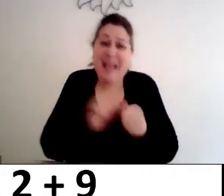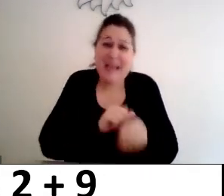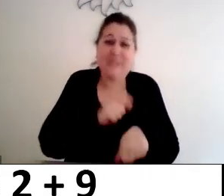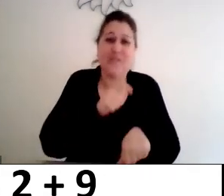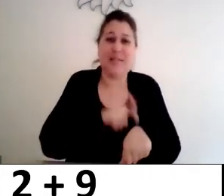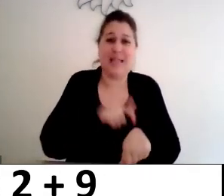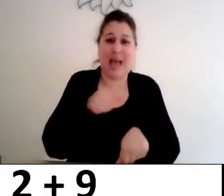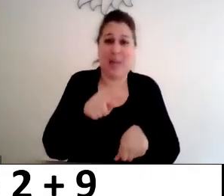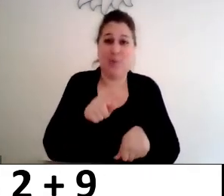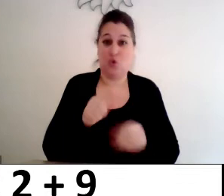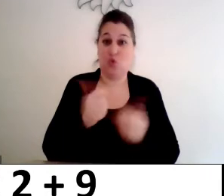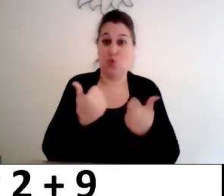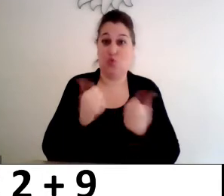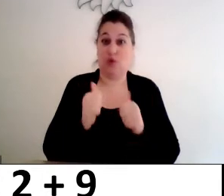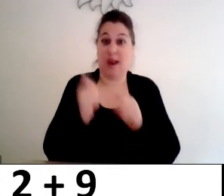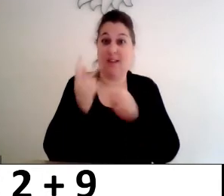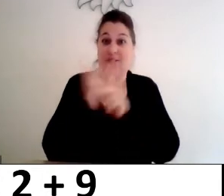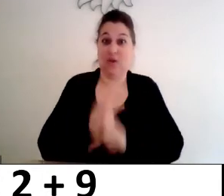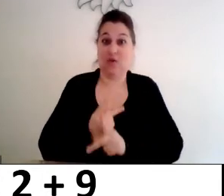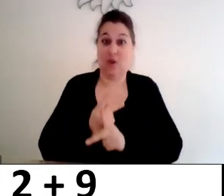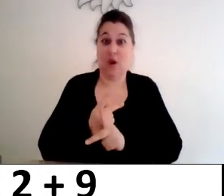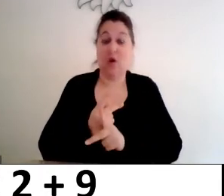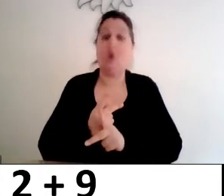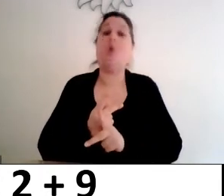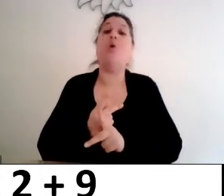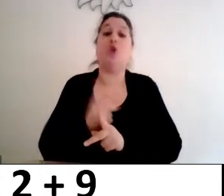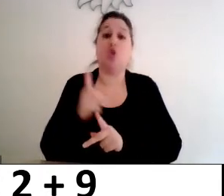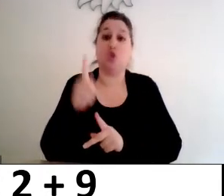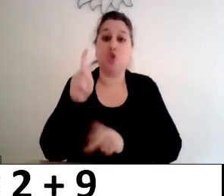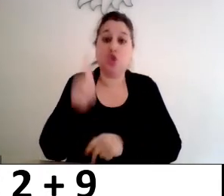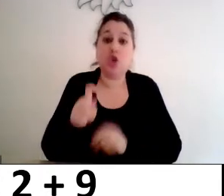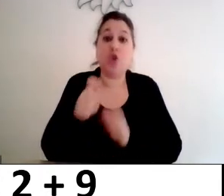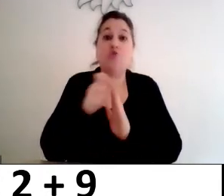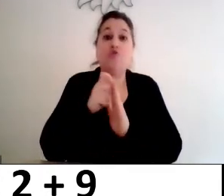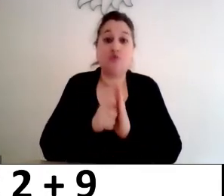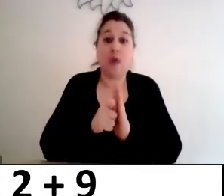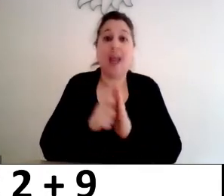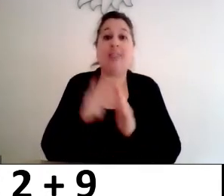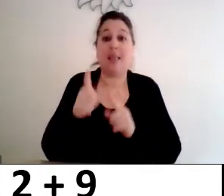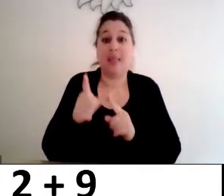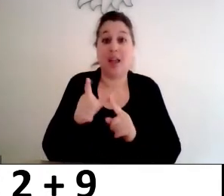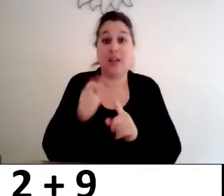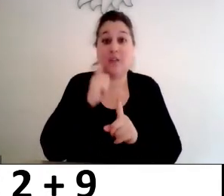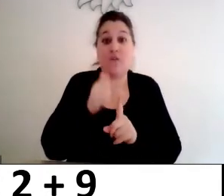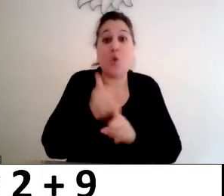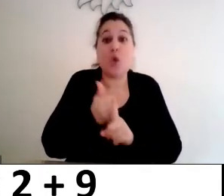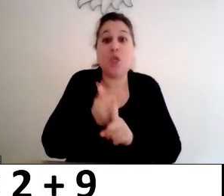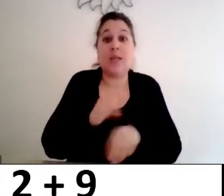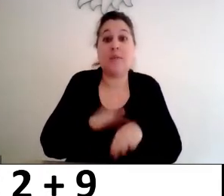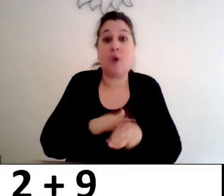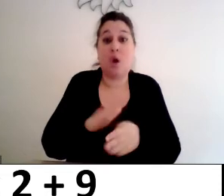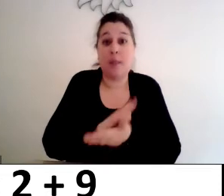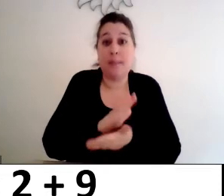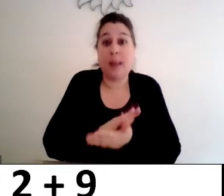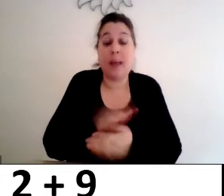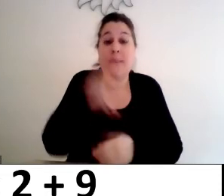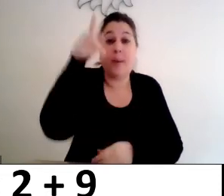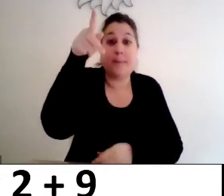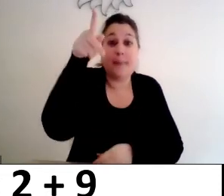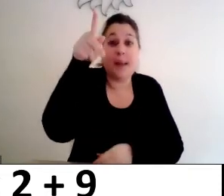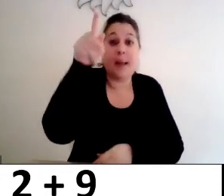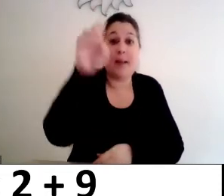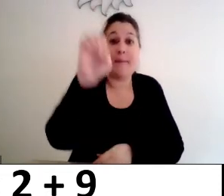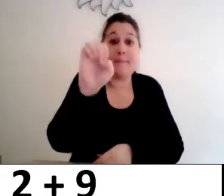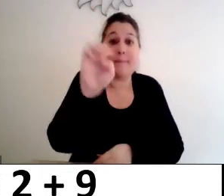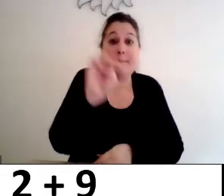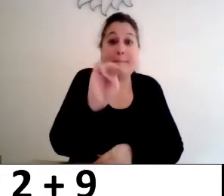Okay. Every time you do a problem, you should be writing PEMDAS down. Okay, it will help you remember that